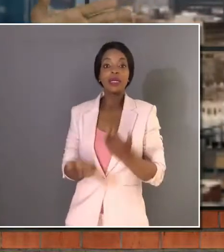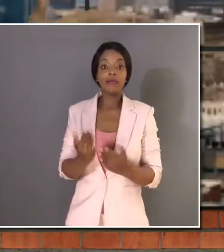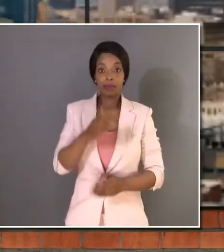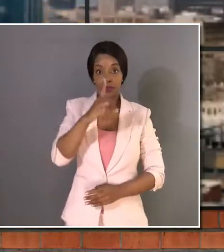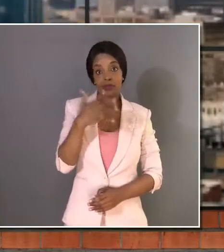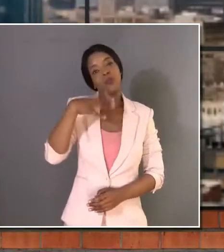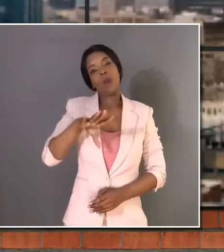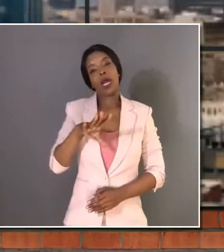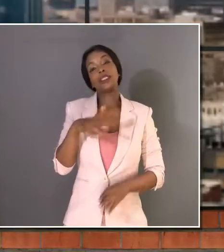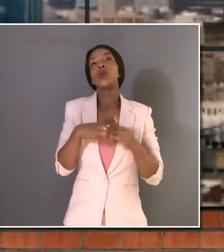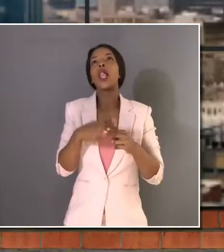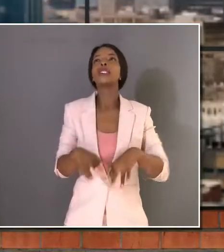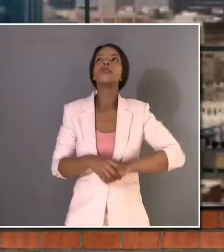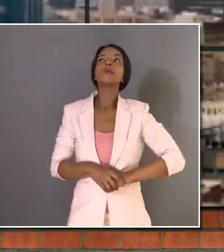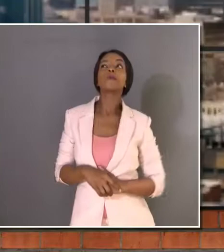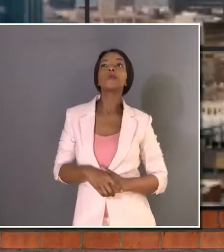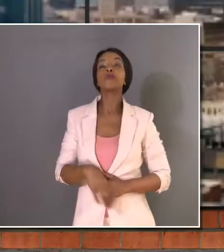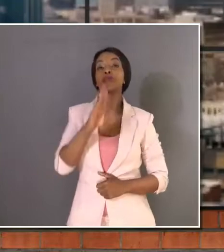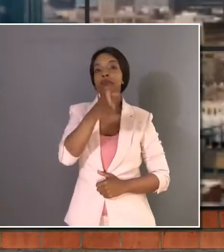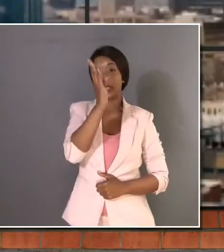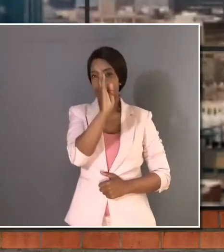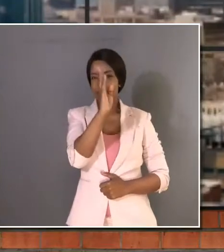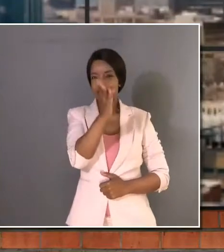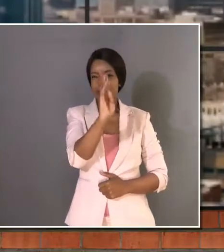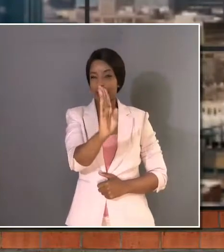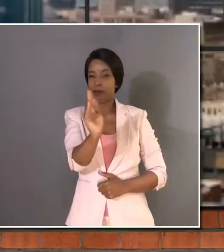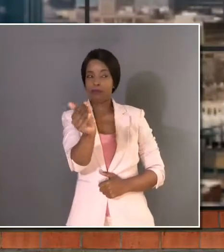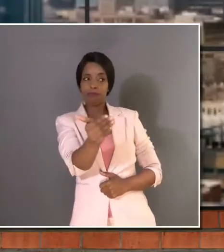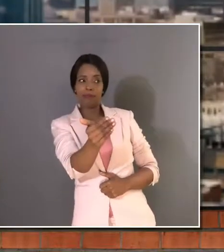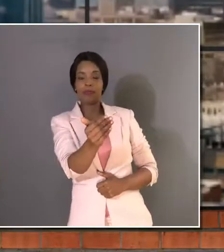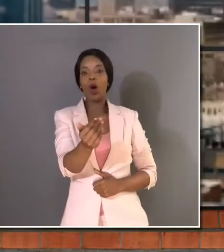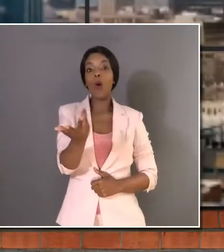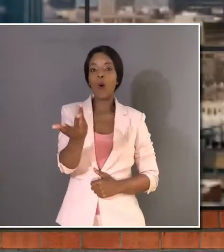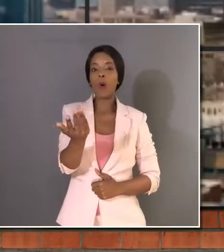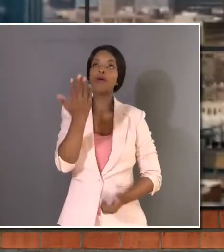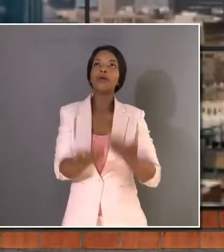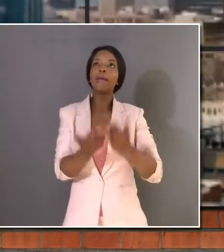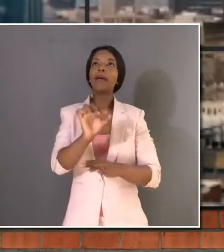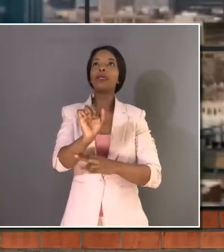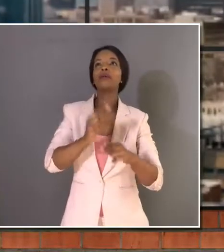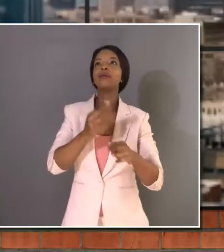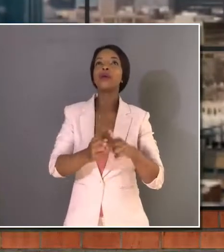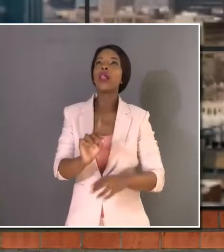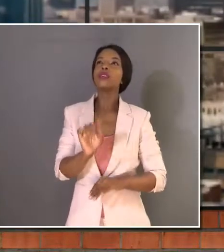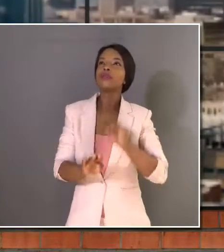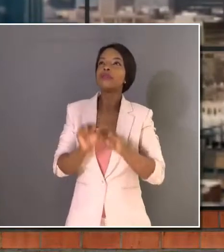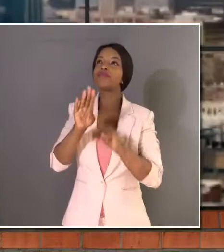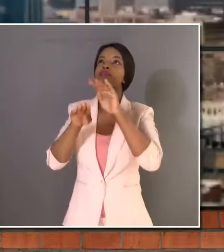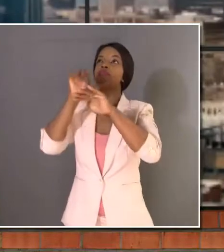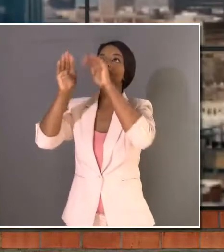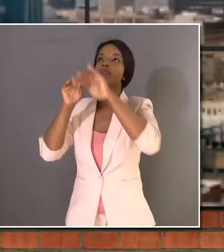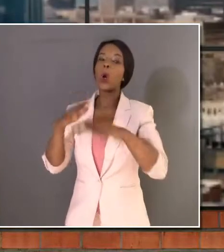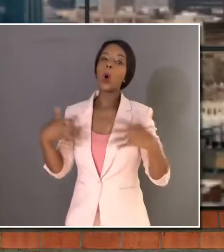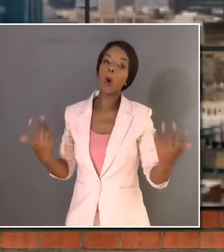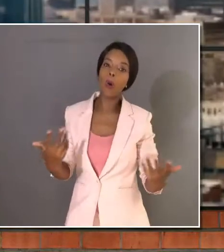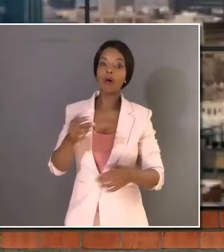be perhaps down the corridor, second door to your left, or maybe upstairs or downstairs, or maybe just outside.